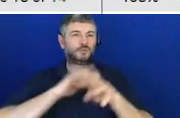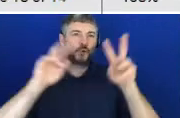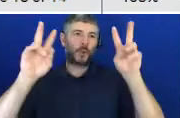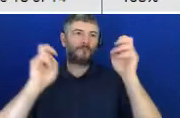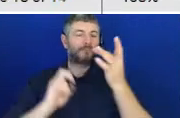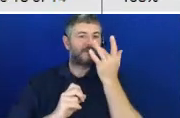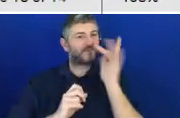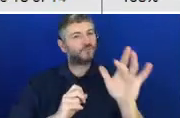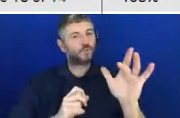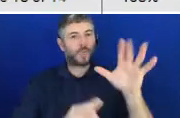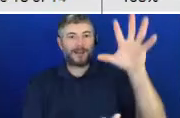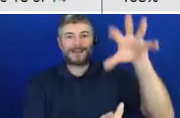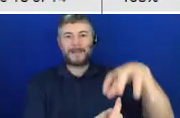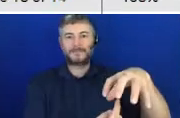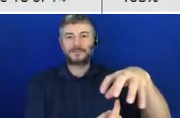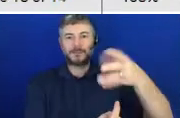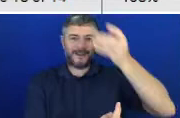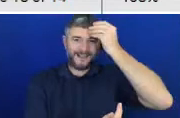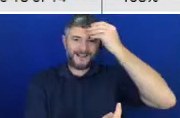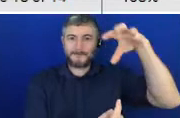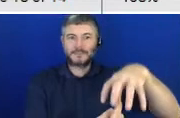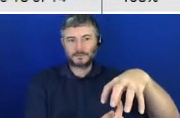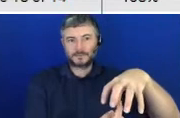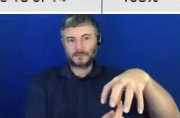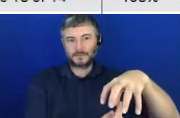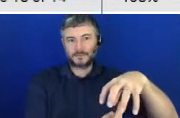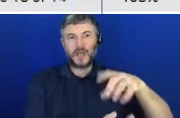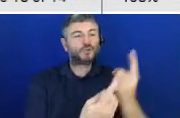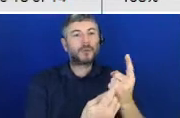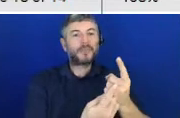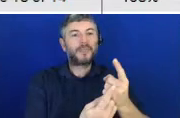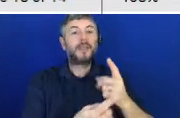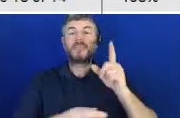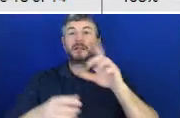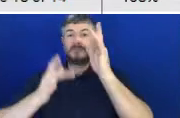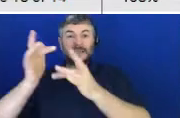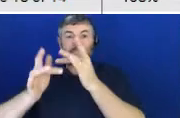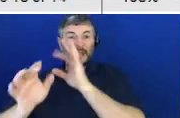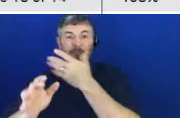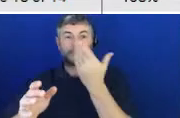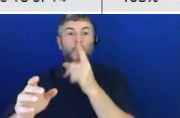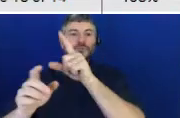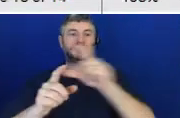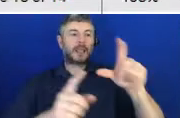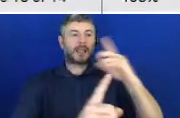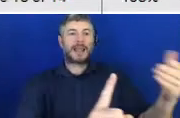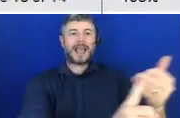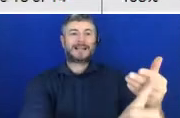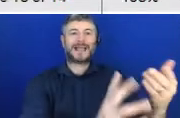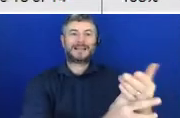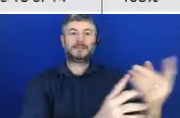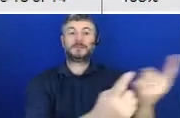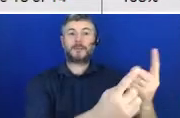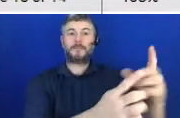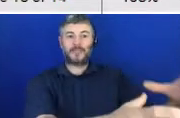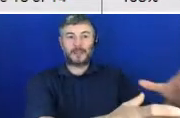campus. And this is the virtual campus that they can access whilst inside. That means that when they come